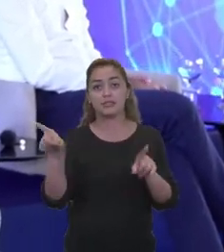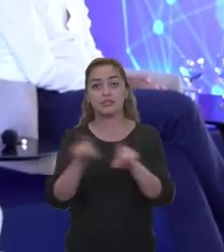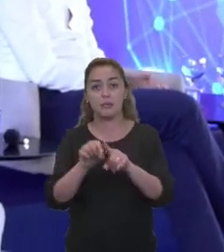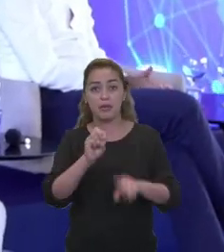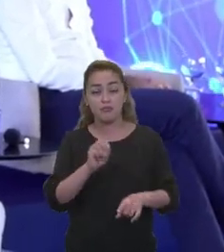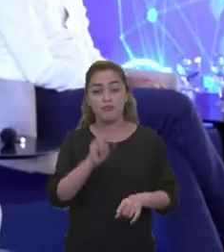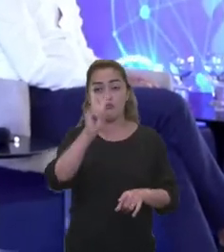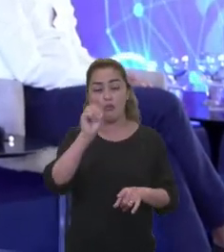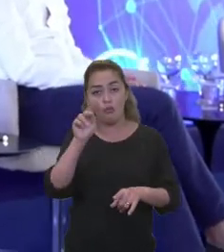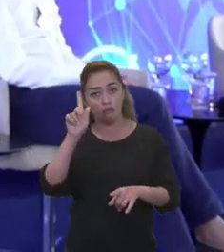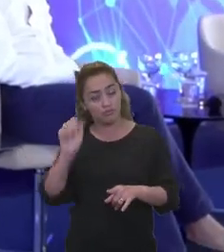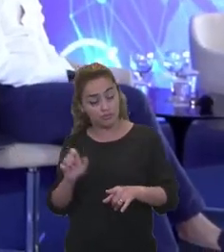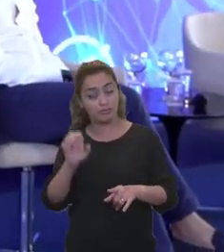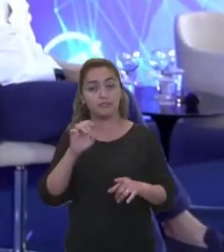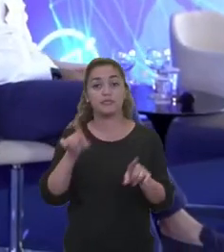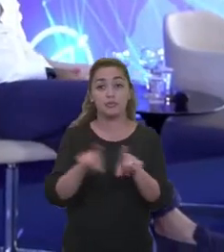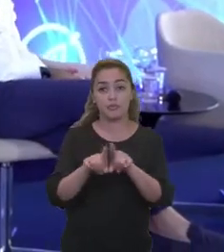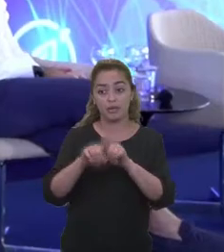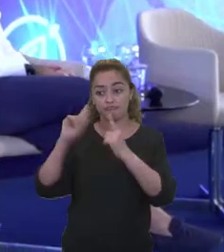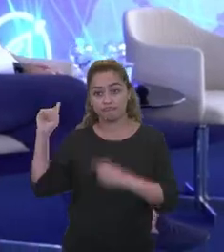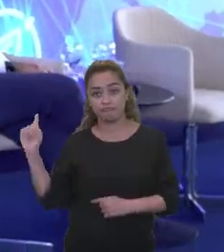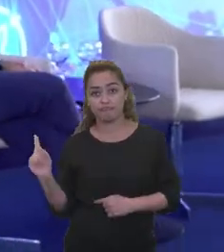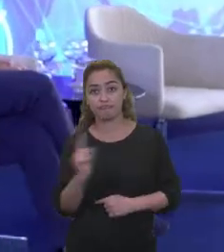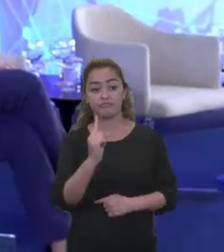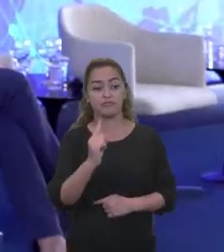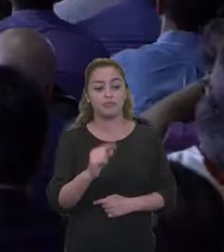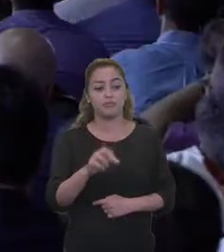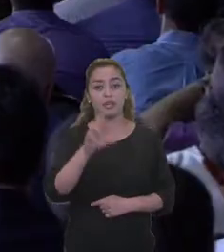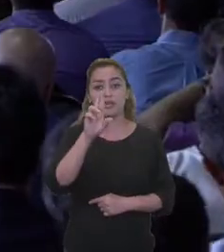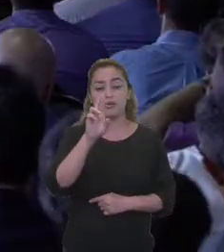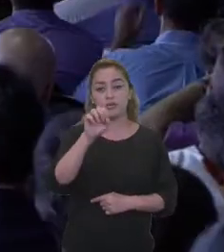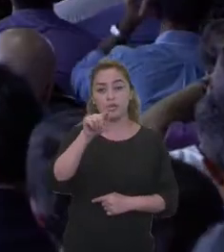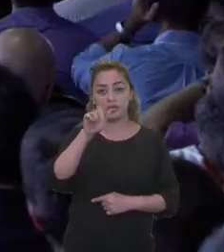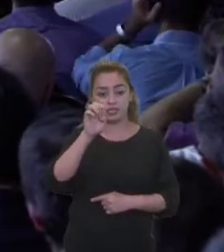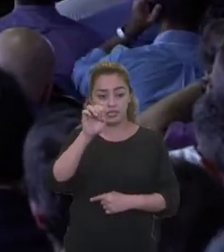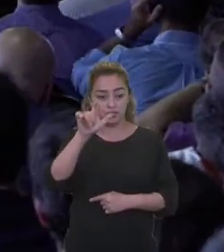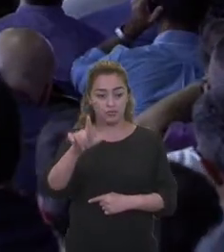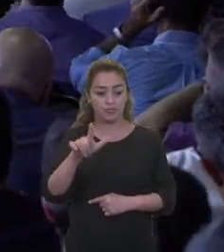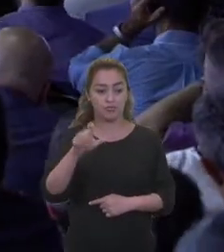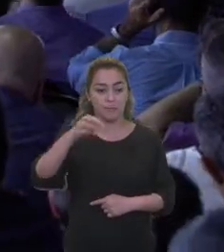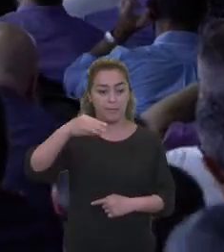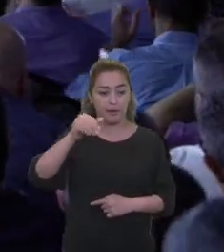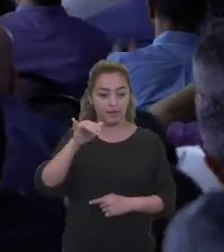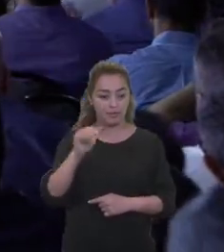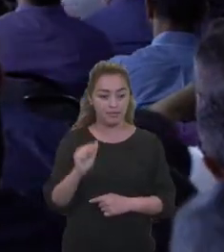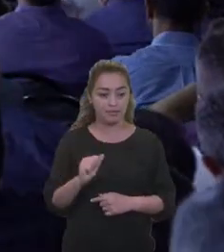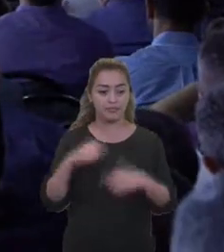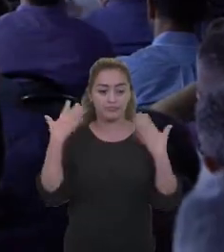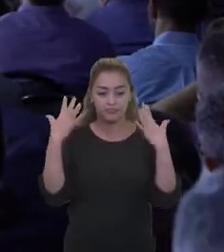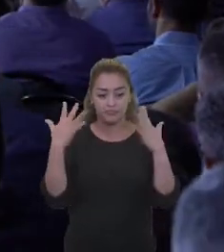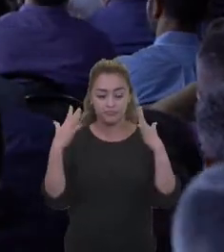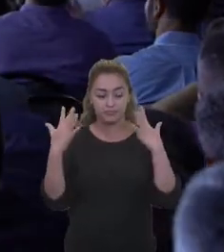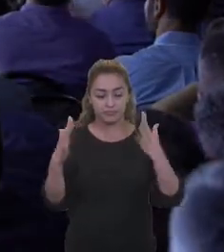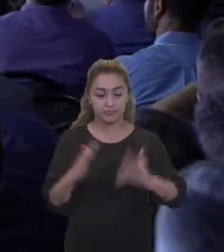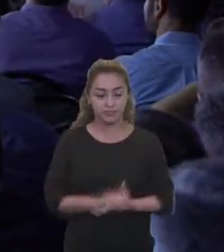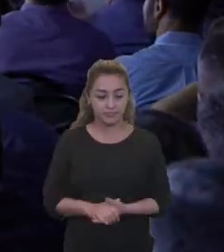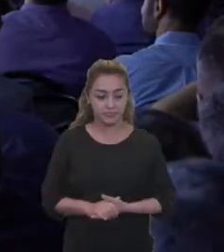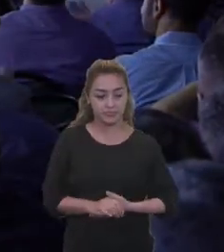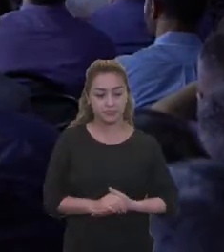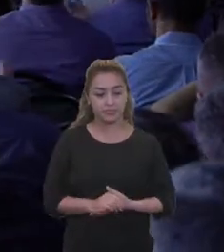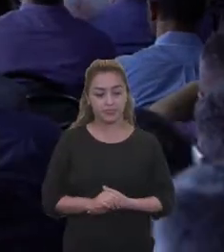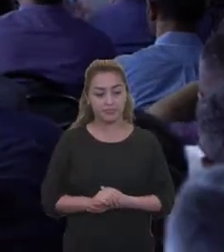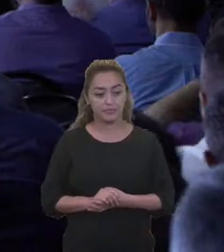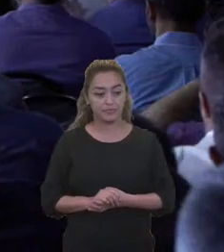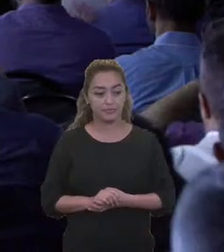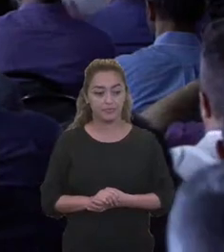magazine and the Global newspaper. Our next... Next guest, Rachel Maia. Be